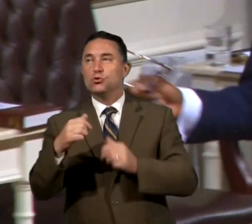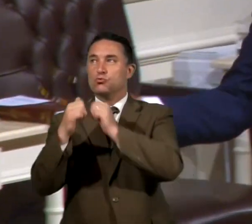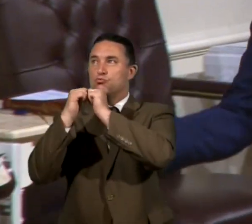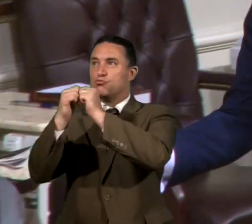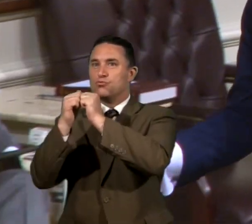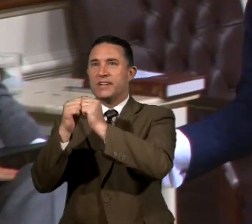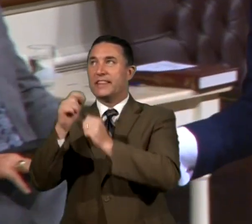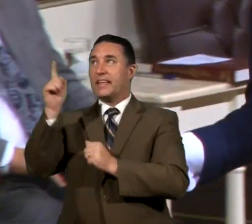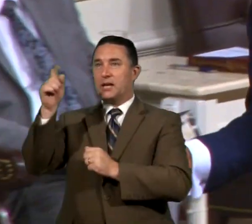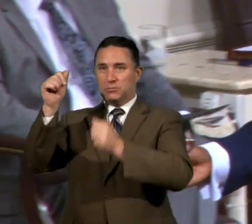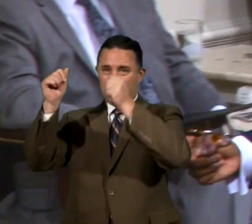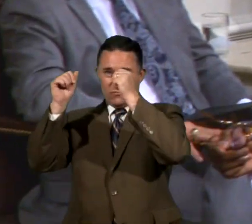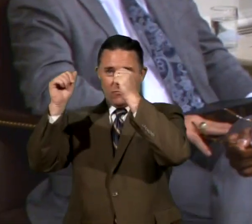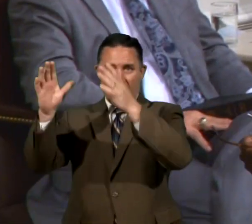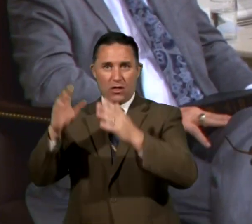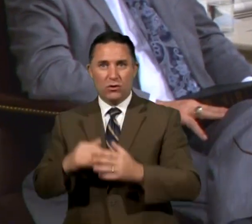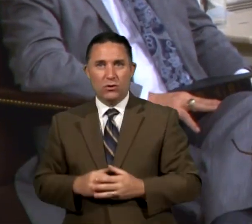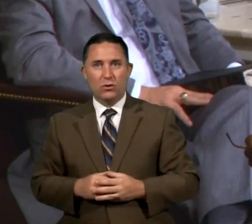him and his Father.